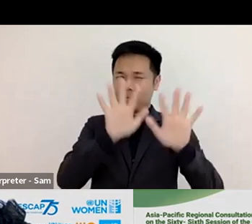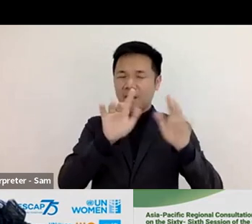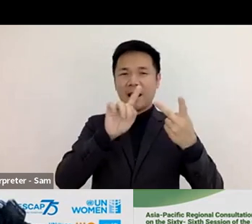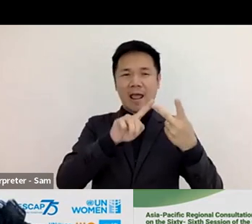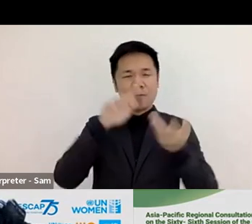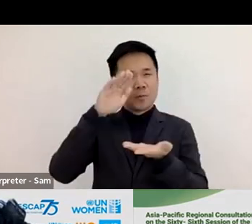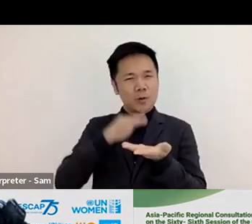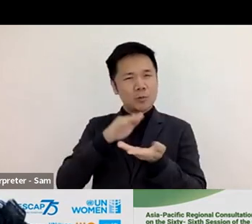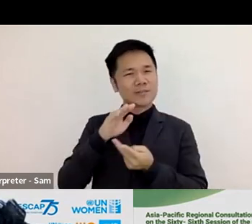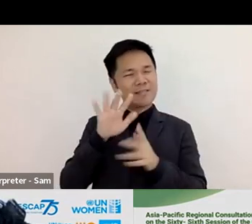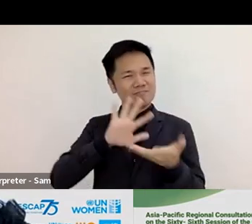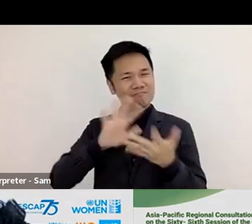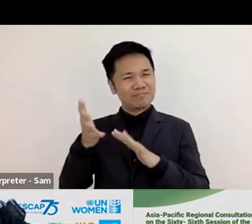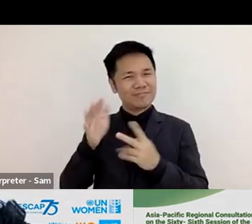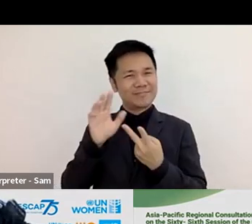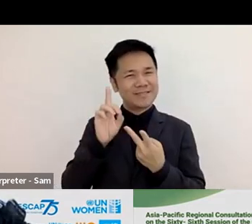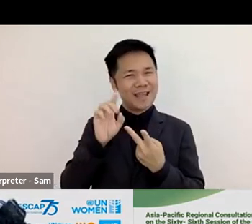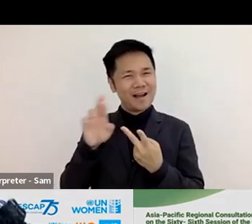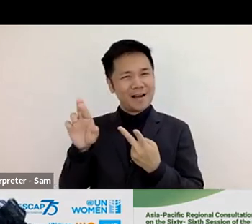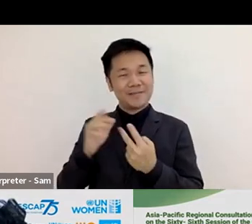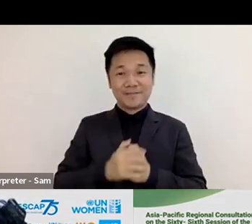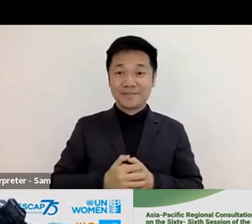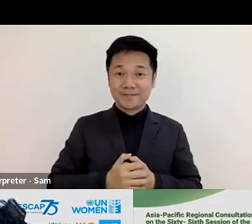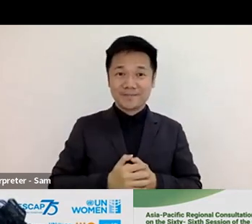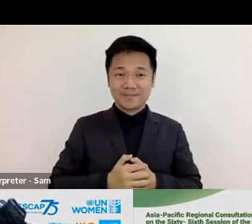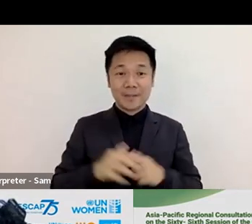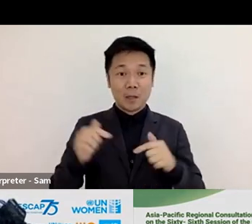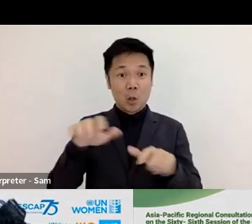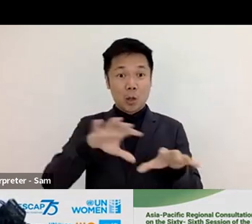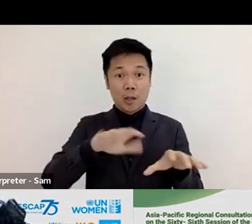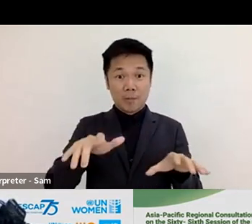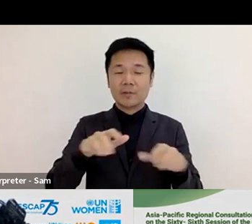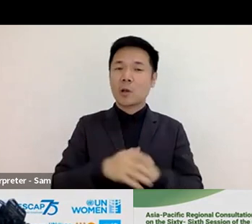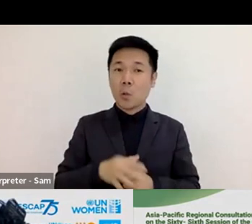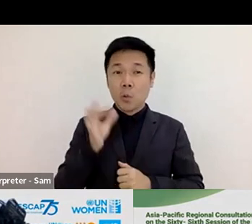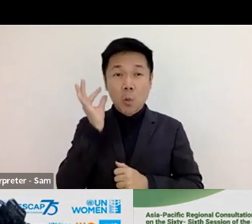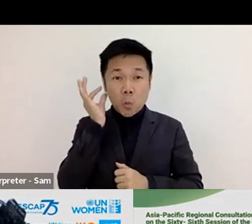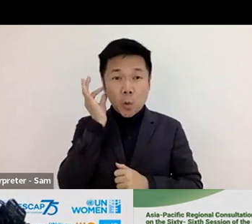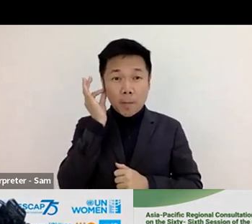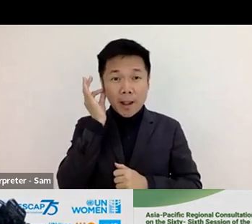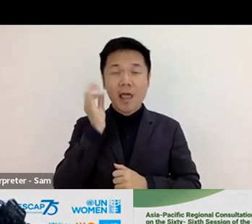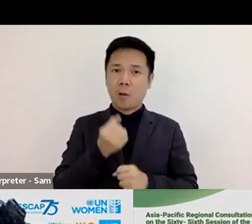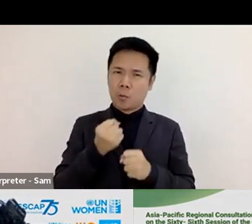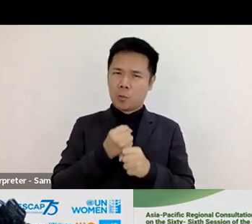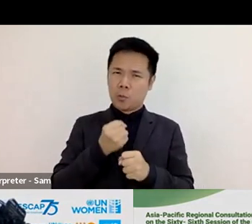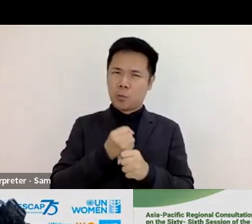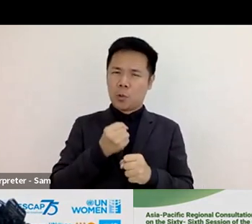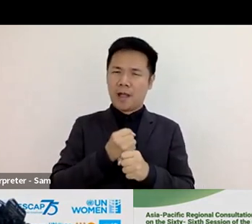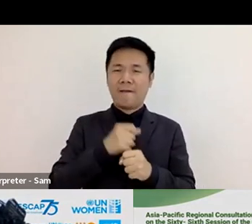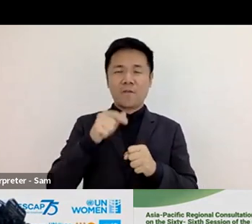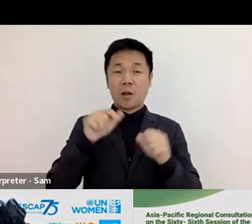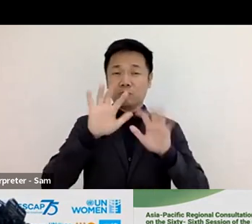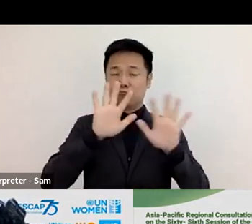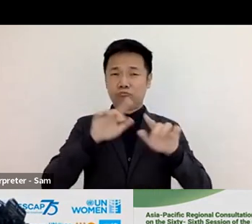reduction. Across our region, women are at the forefront of climate action, biodiversity